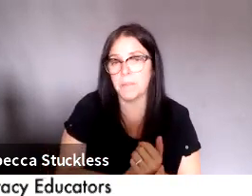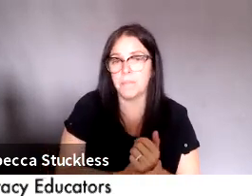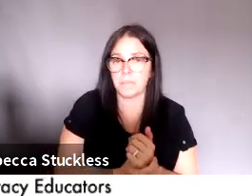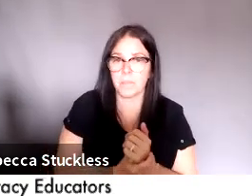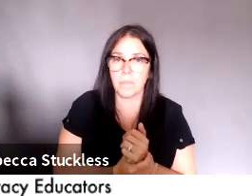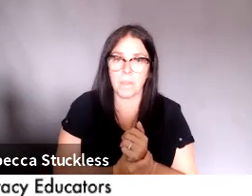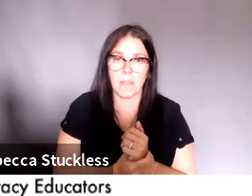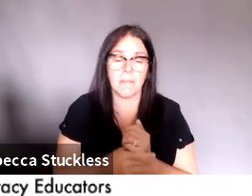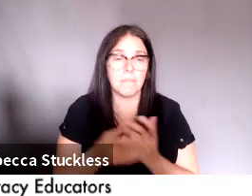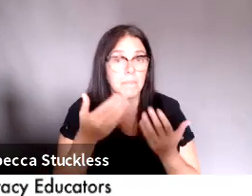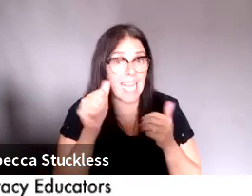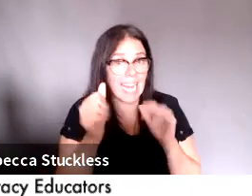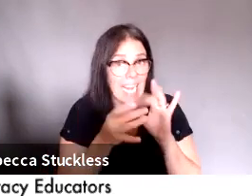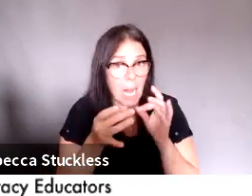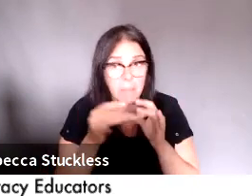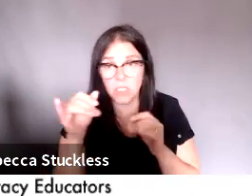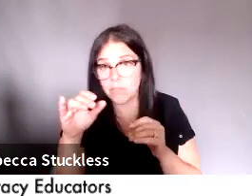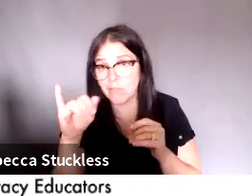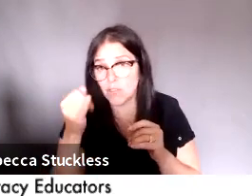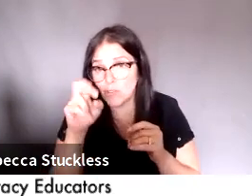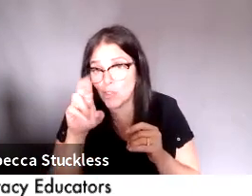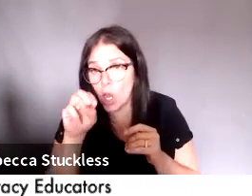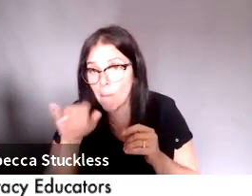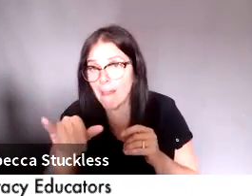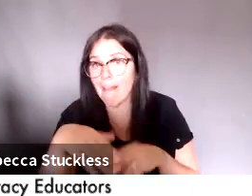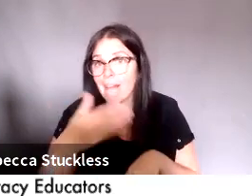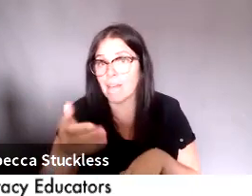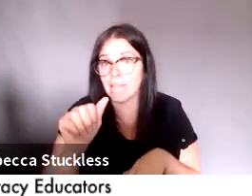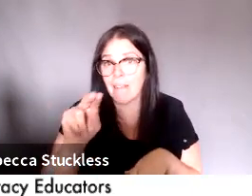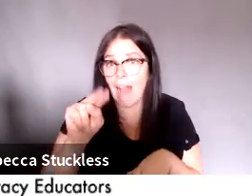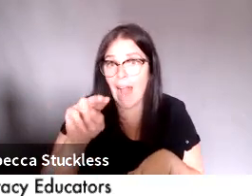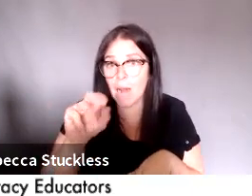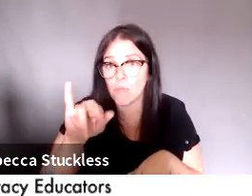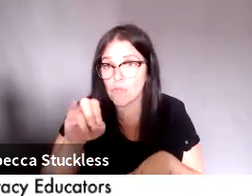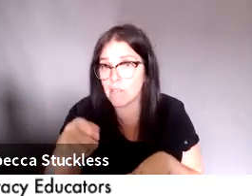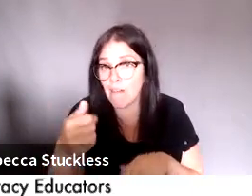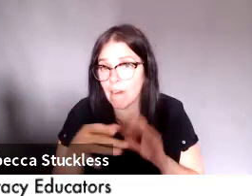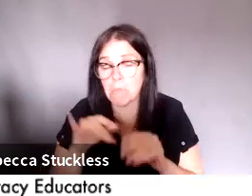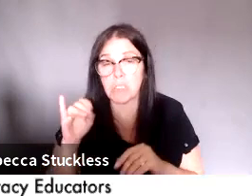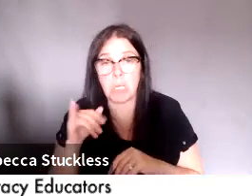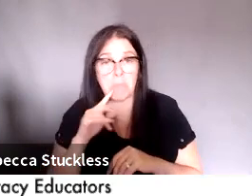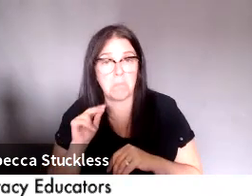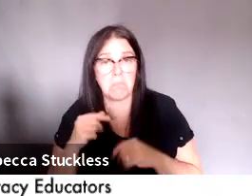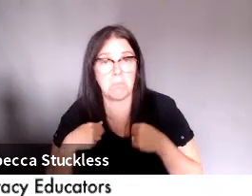So any comments, Jeremy, Anne-Marie? No, I don't have any comments.